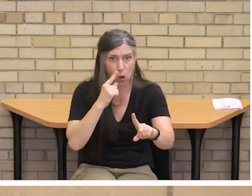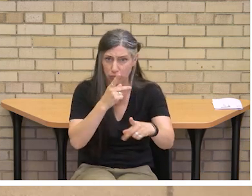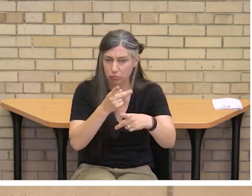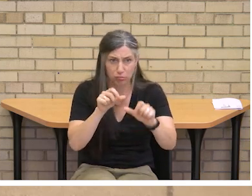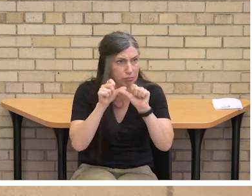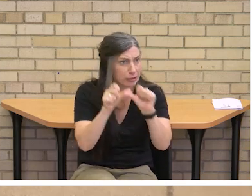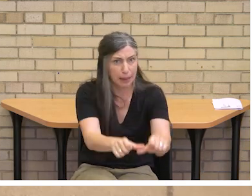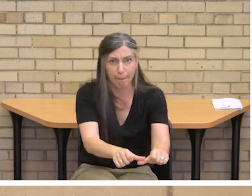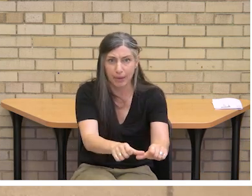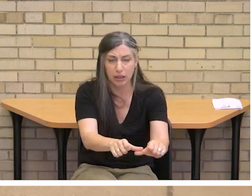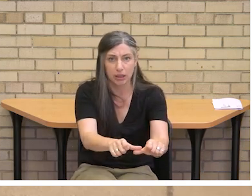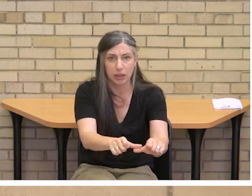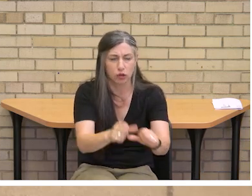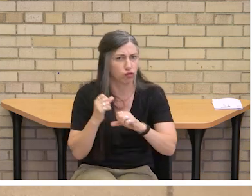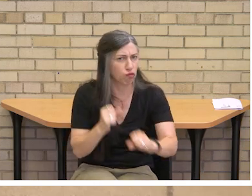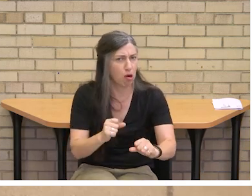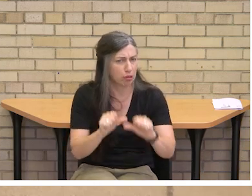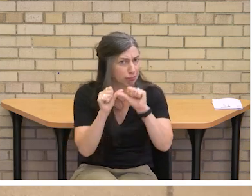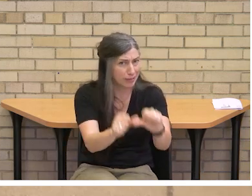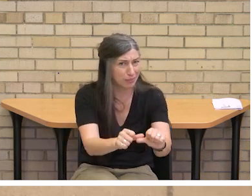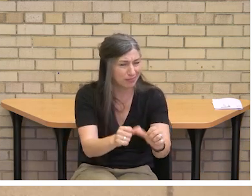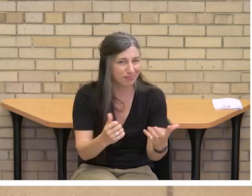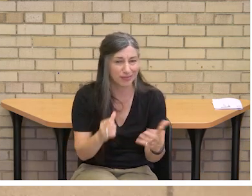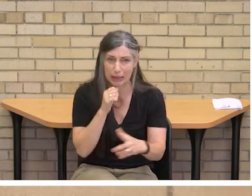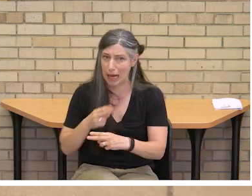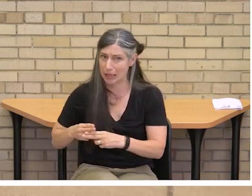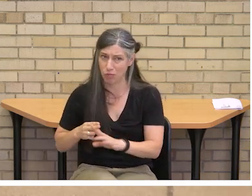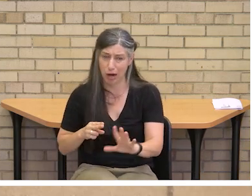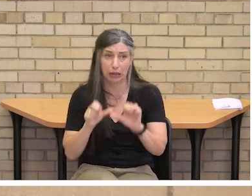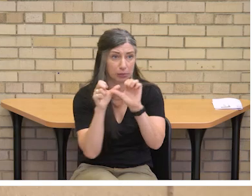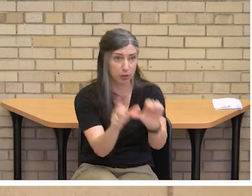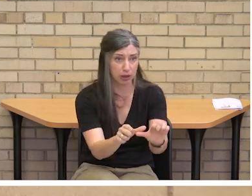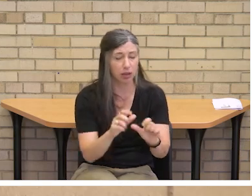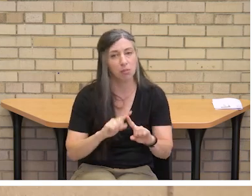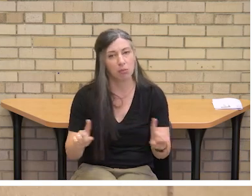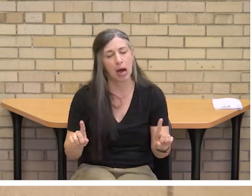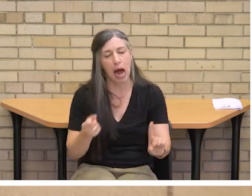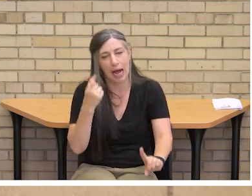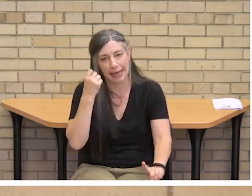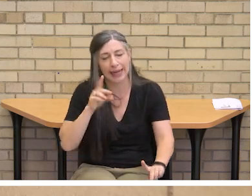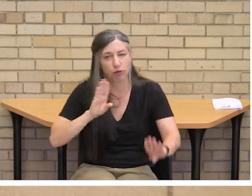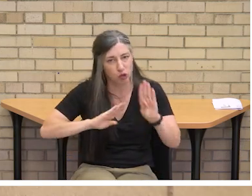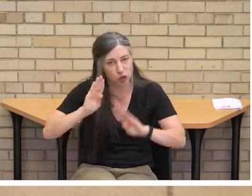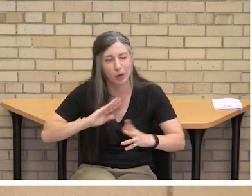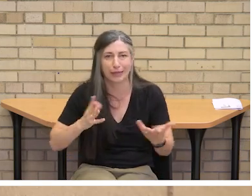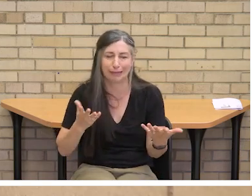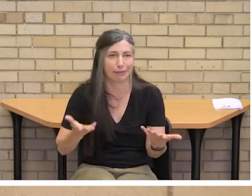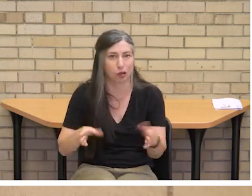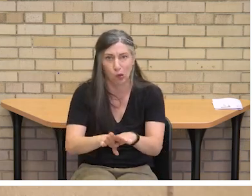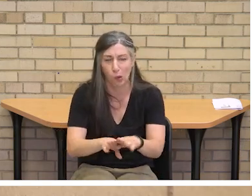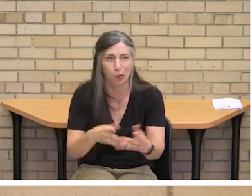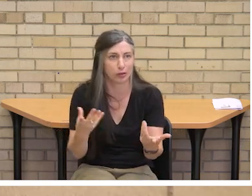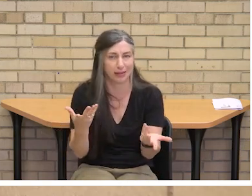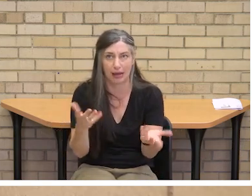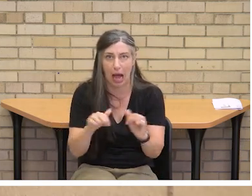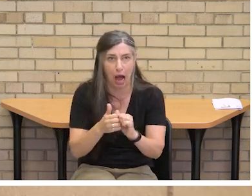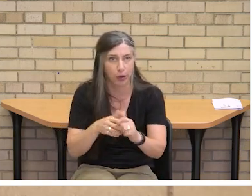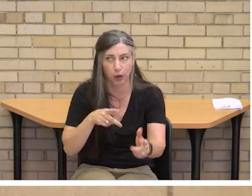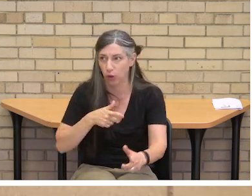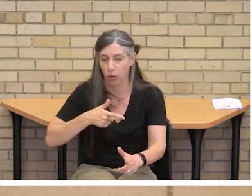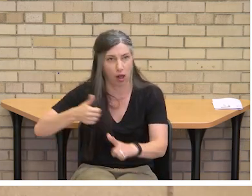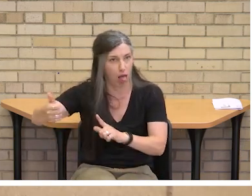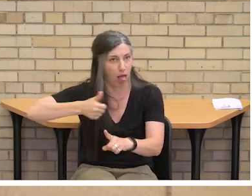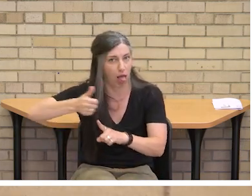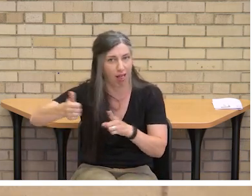build them to last. But I understand the frustration that there's not a temporary